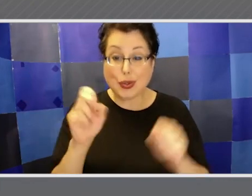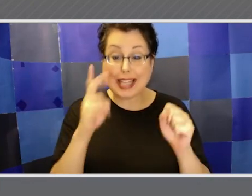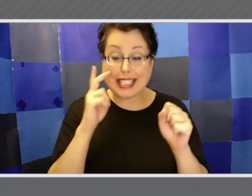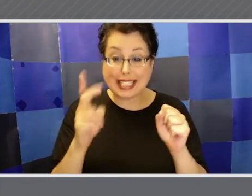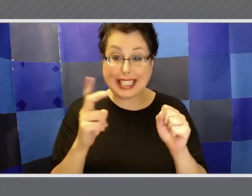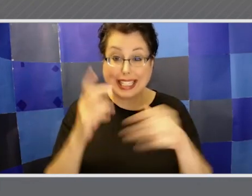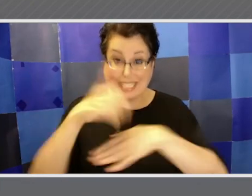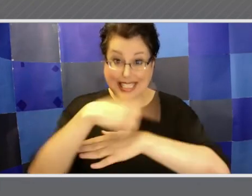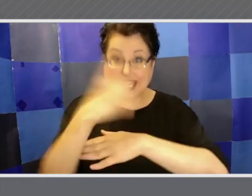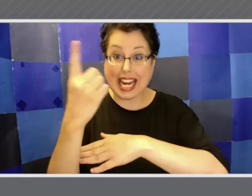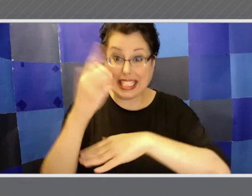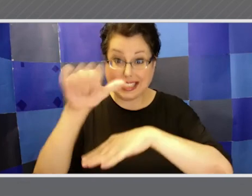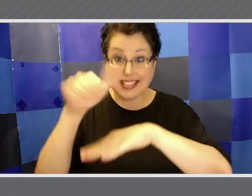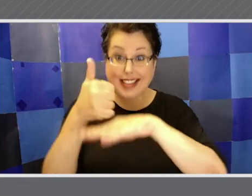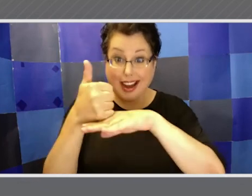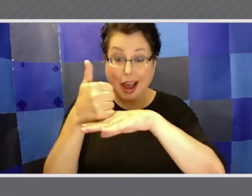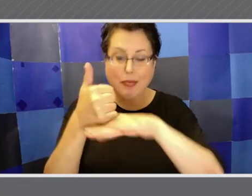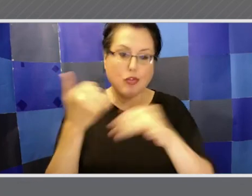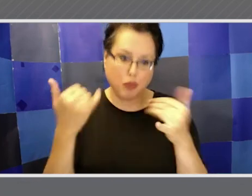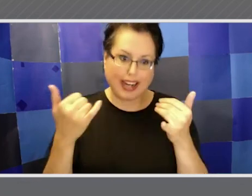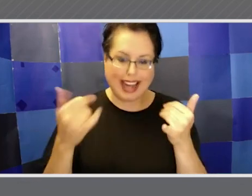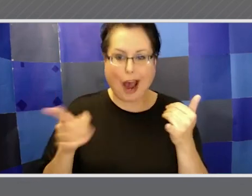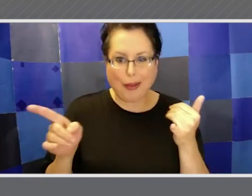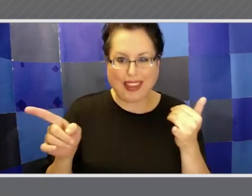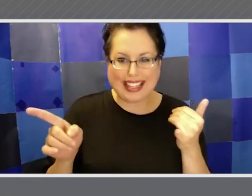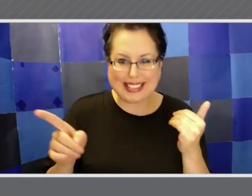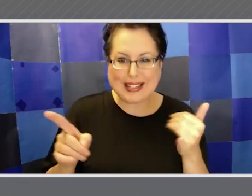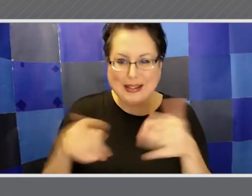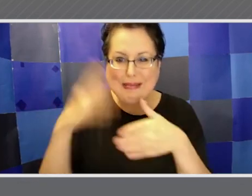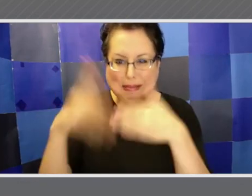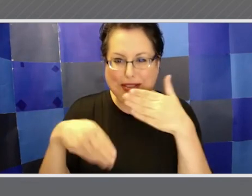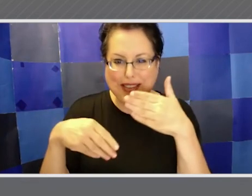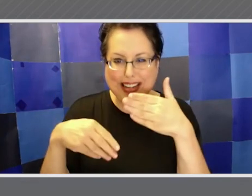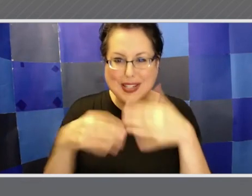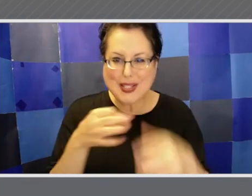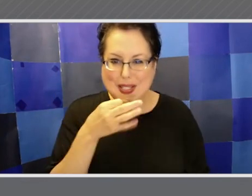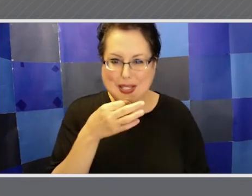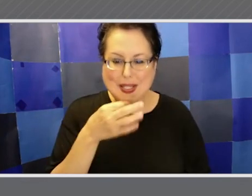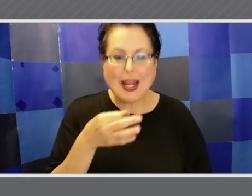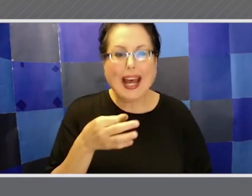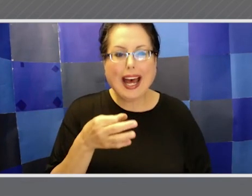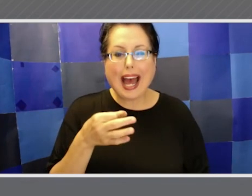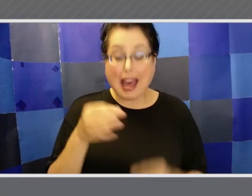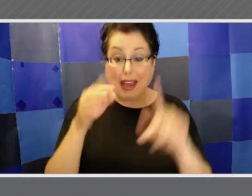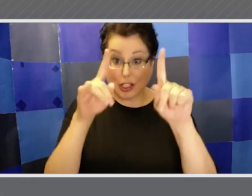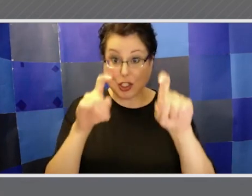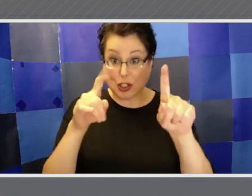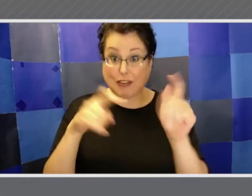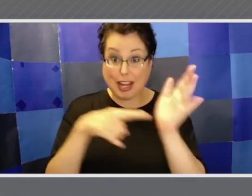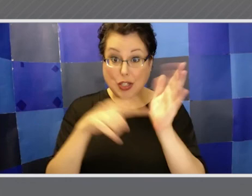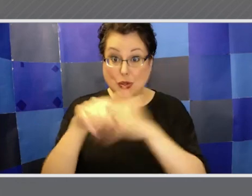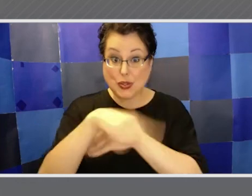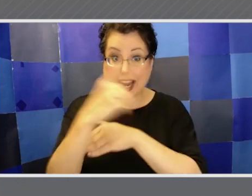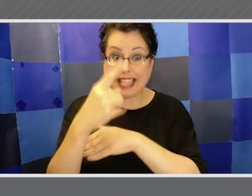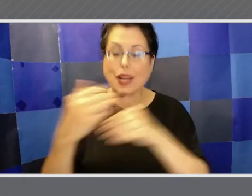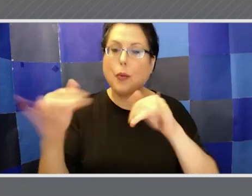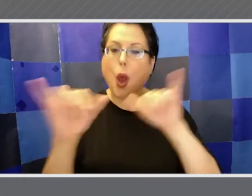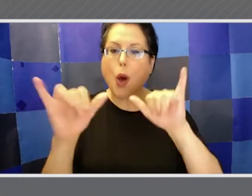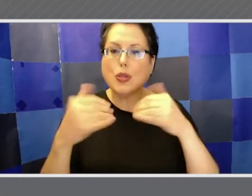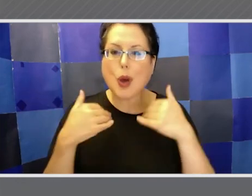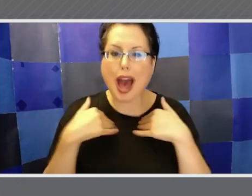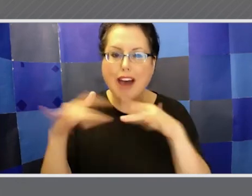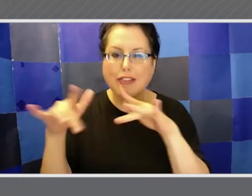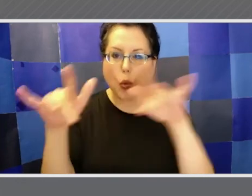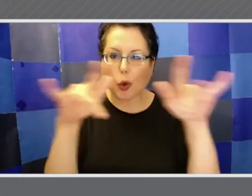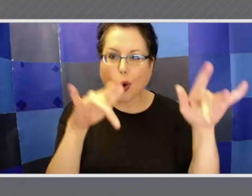obviously in this forum right now, so this will finish out. The survey deadlines, and then there are recordings of